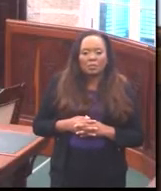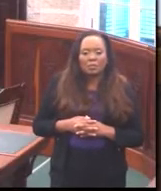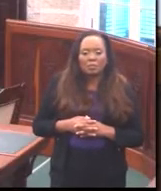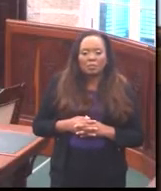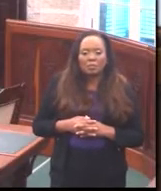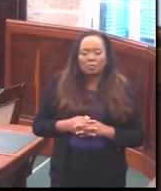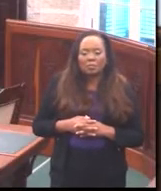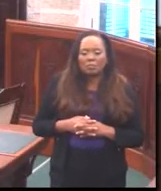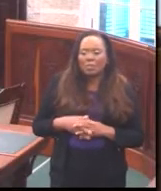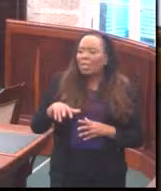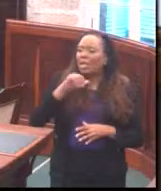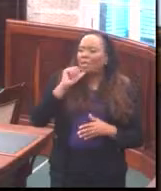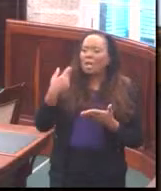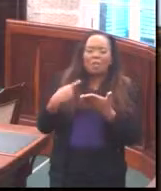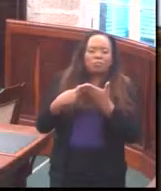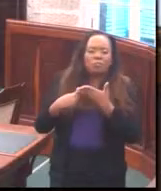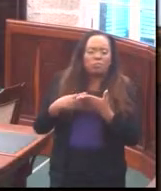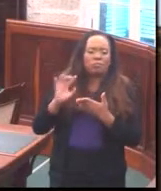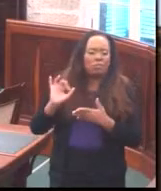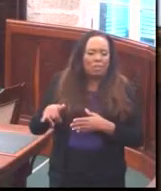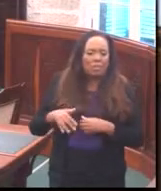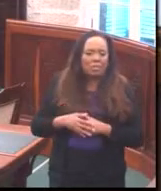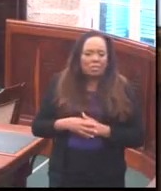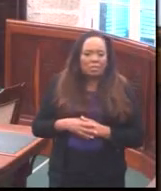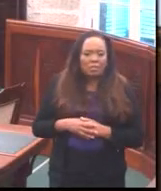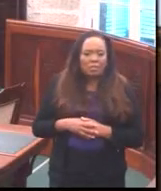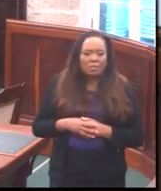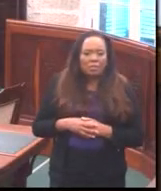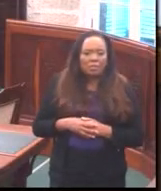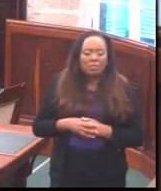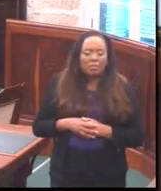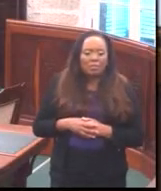Wouldn't trouble you with that too long, sir.